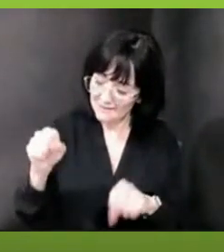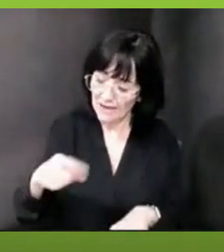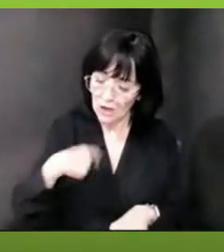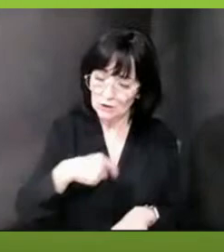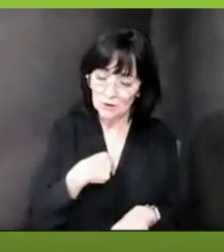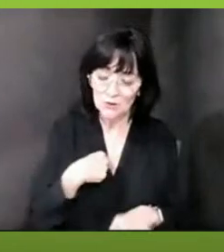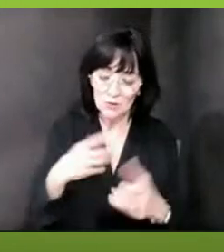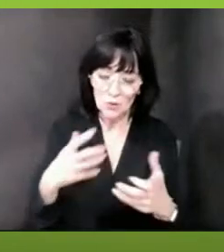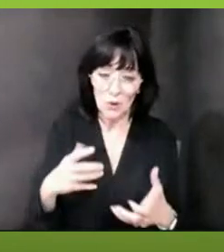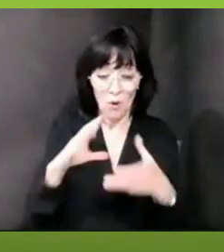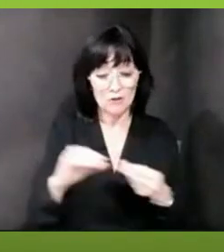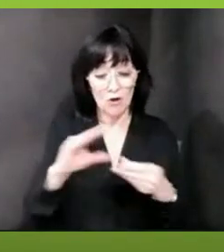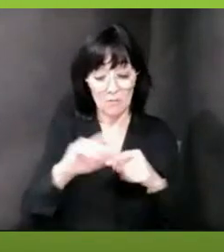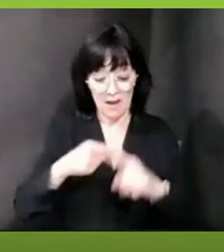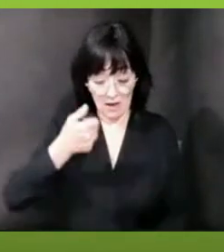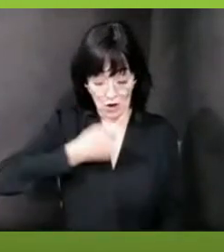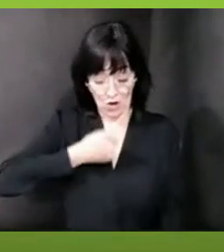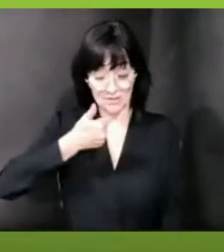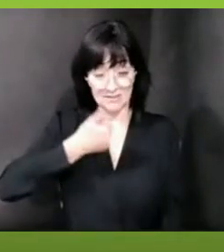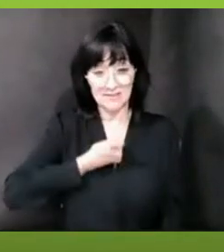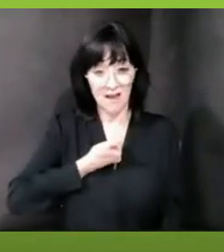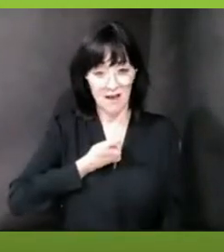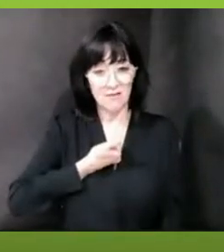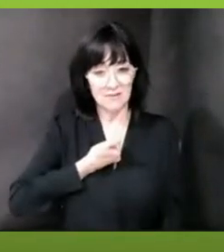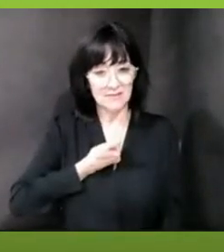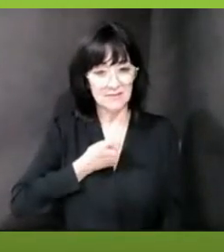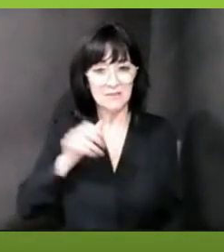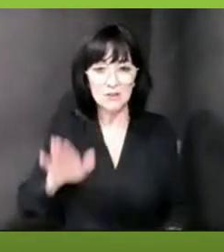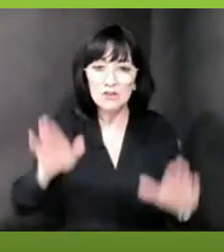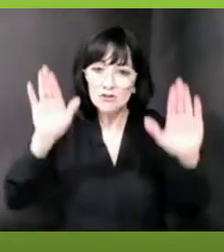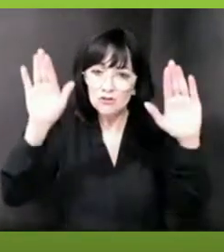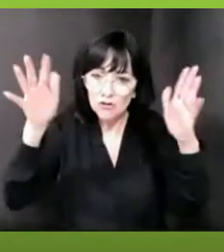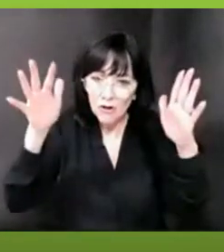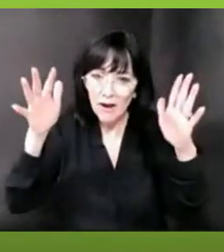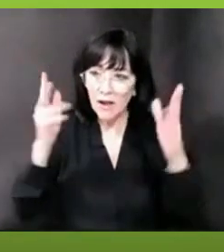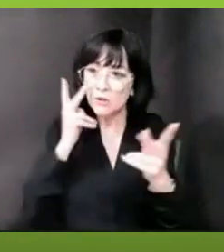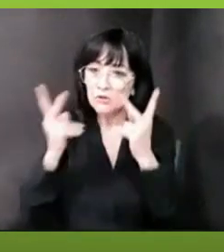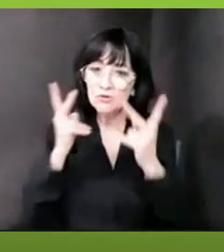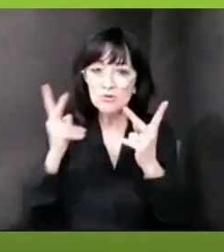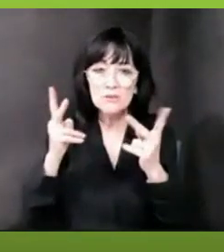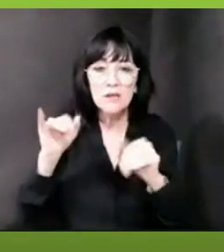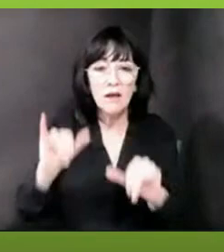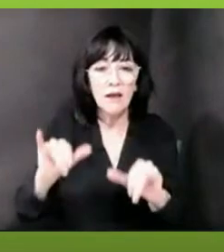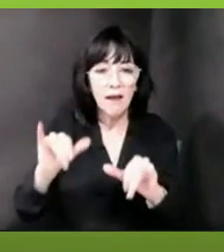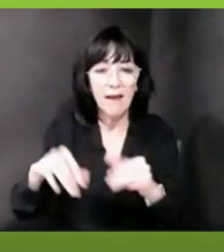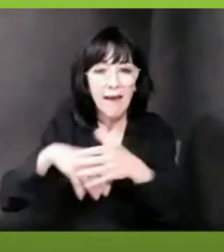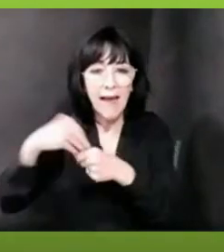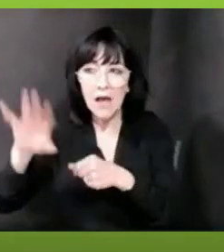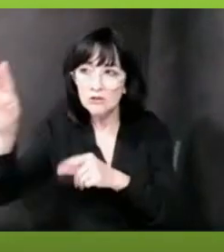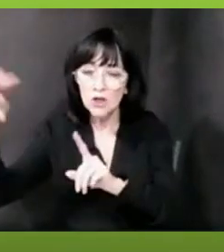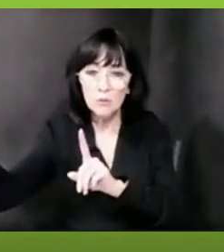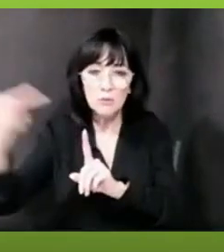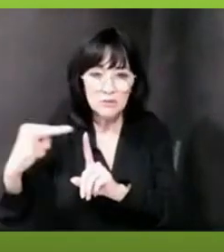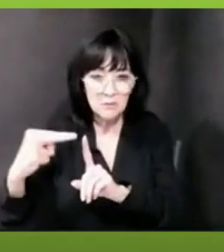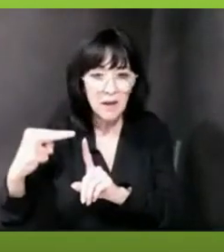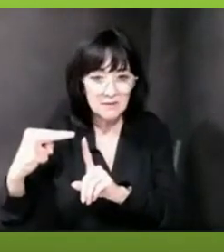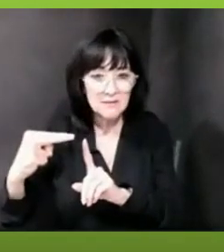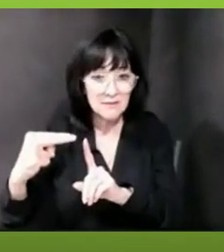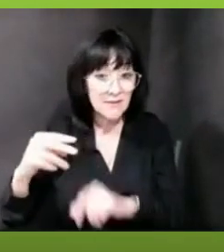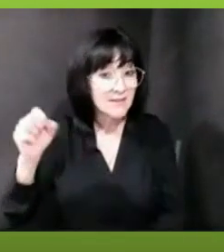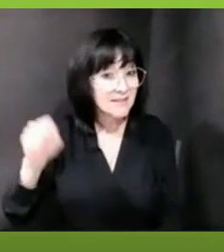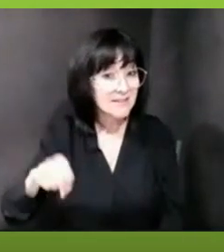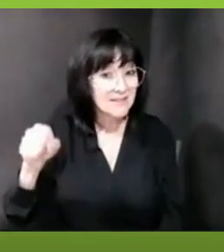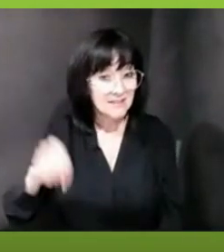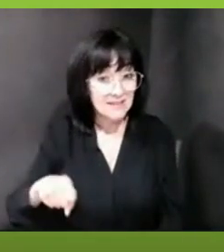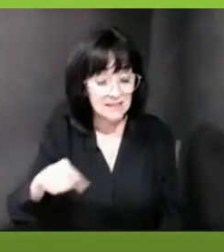lived experiences to other youth, it is great to get an outside perspective from time to time, because yes, we're all a